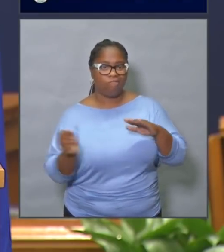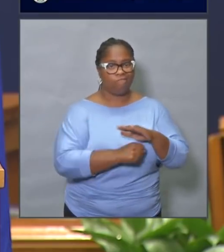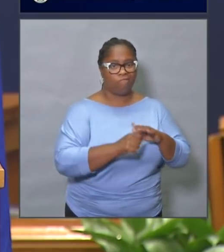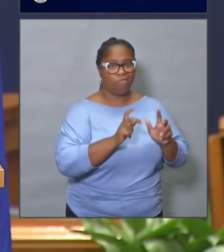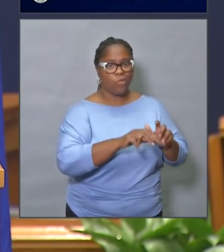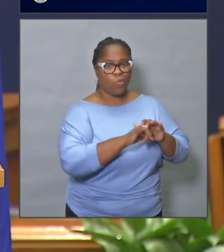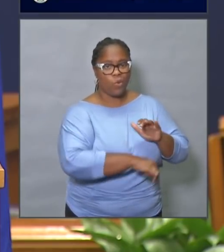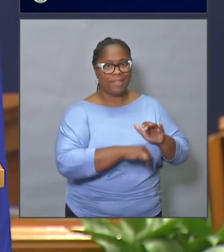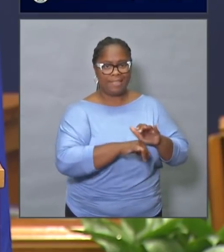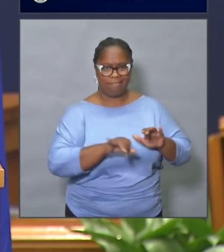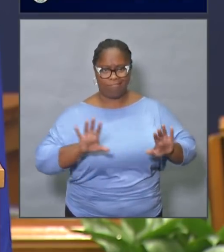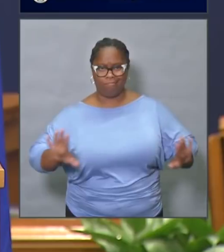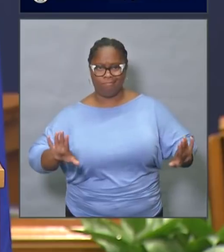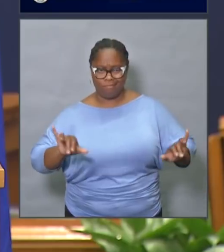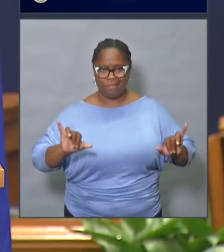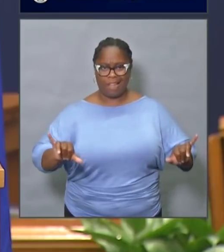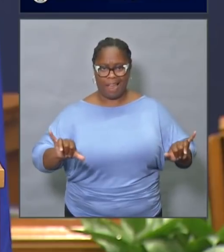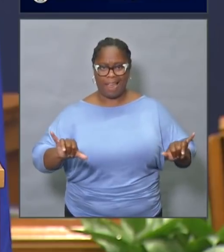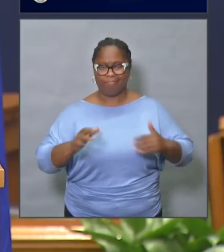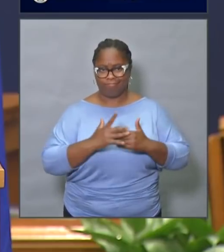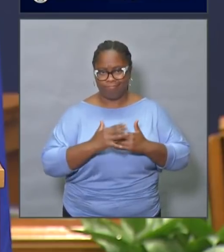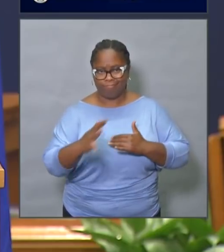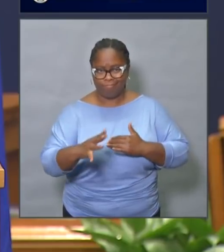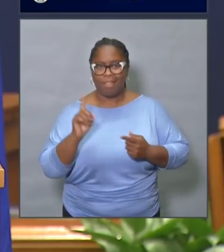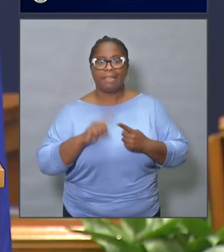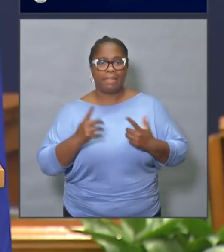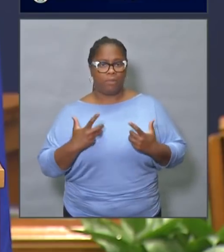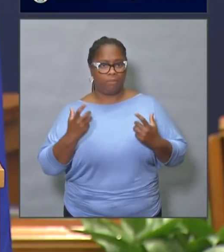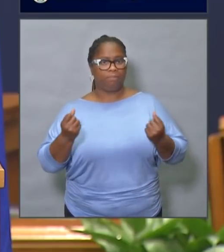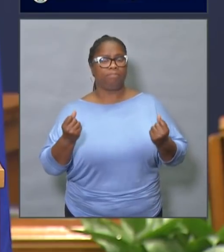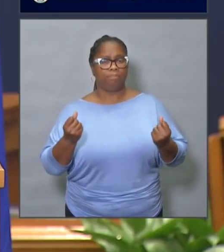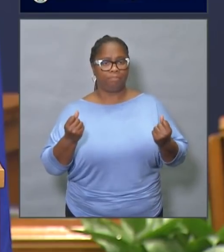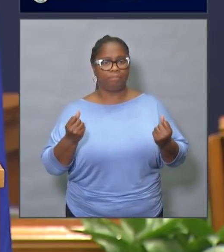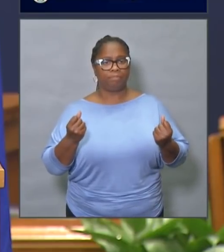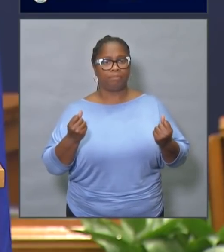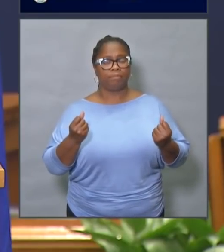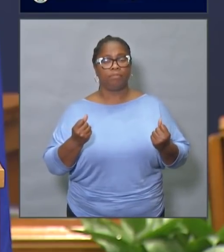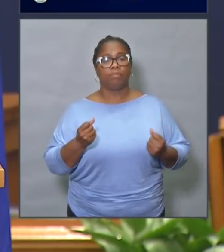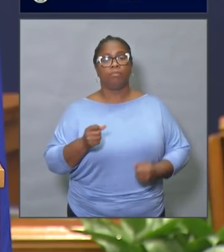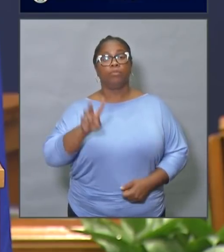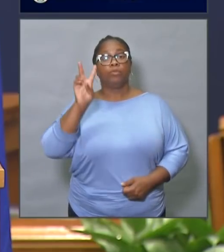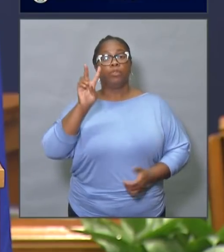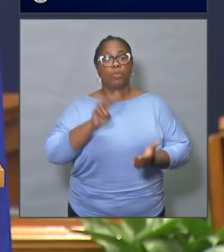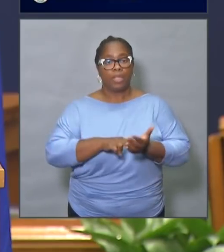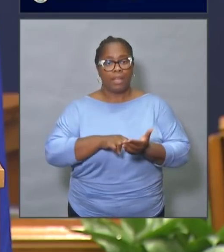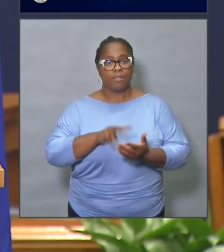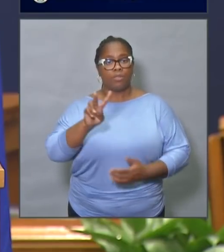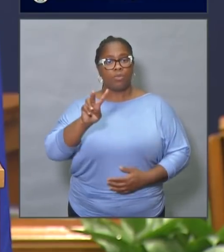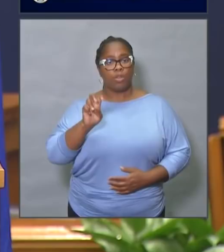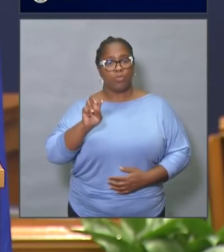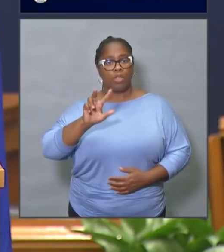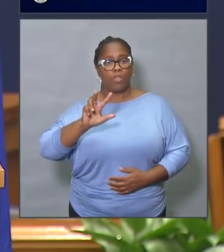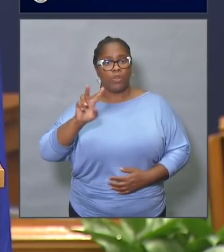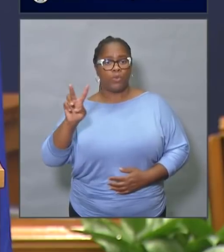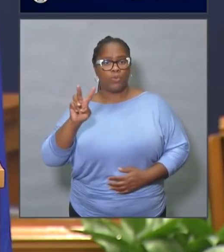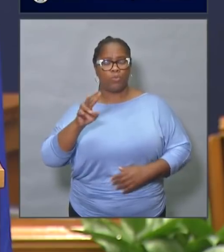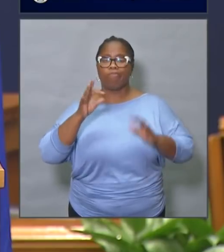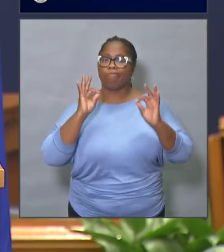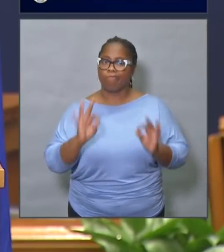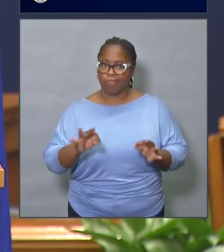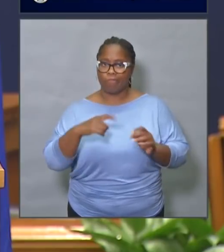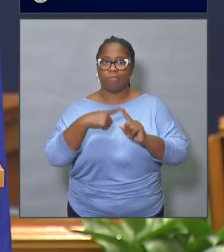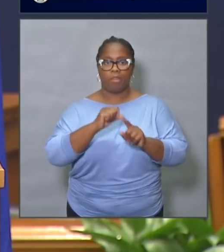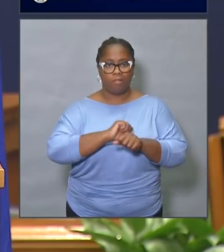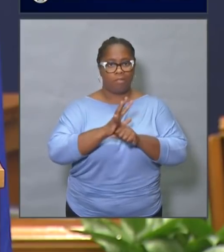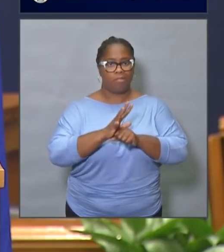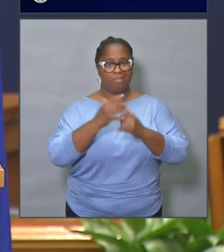appropriately isolate for the duration of their illness. There are 2,232 confirmed cases that are